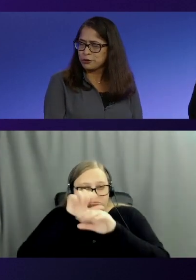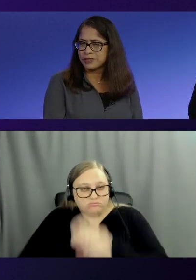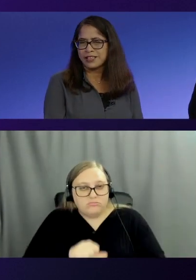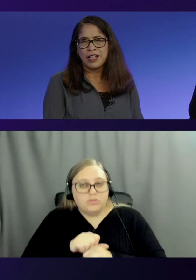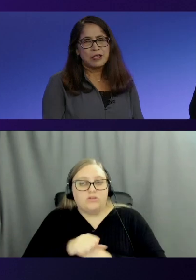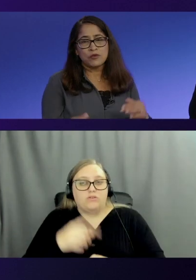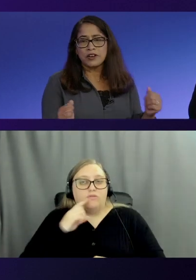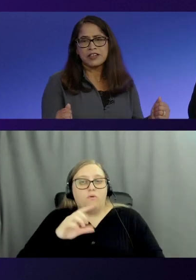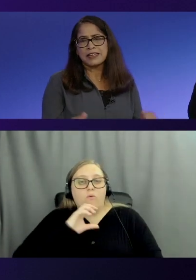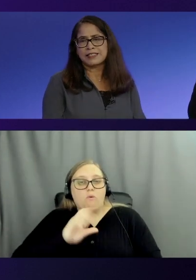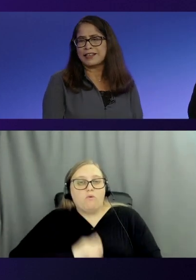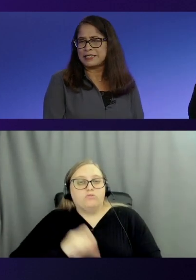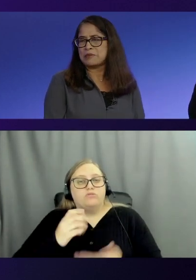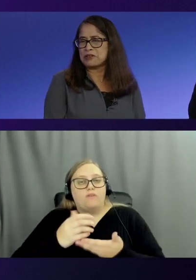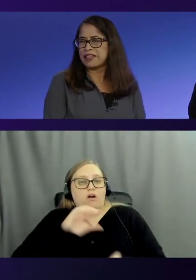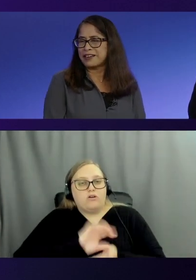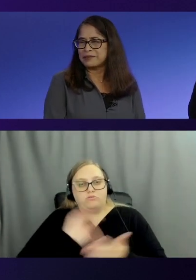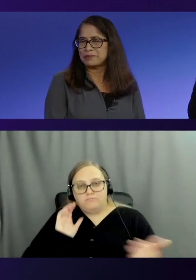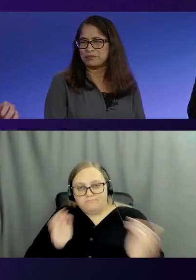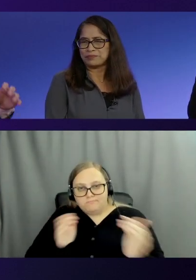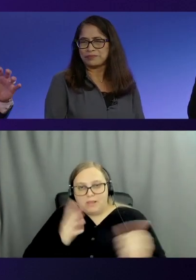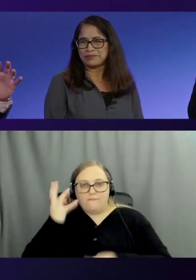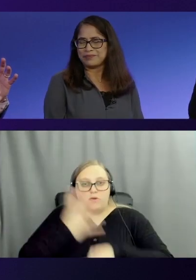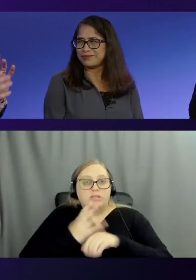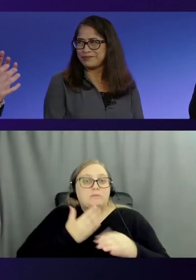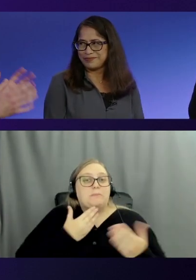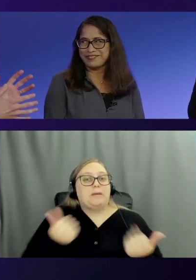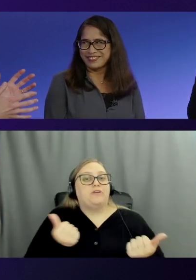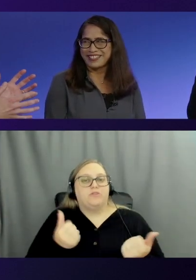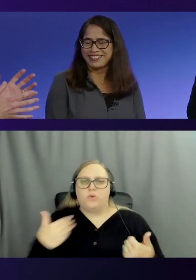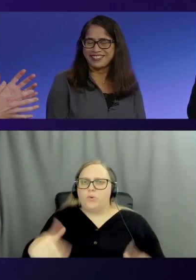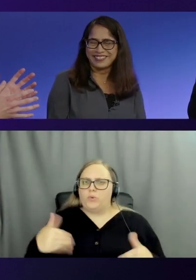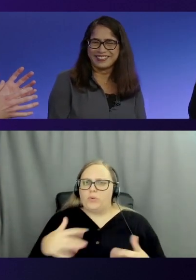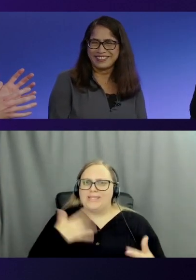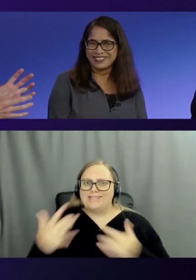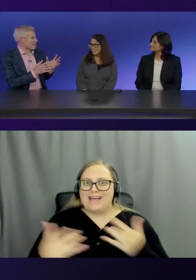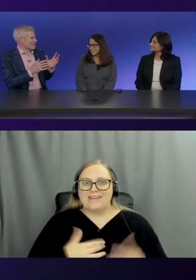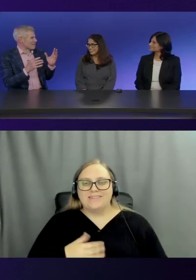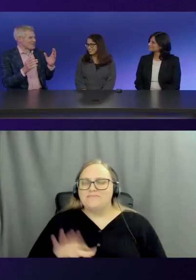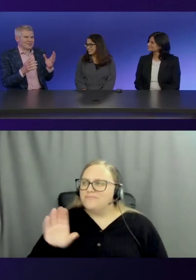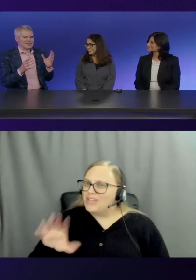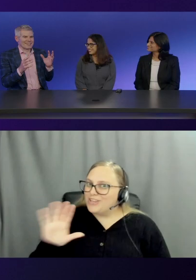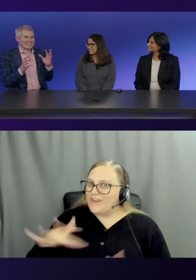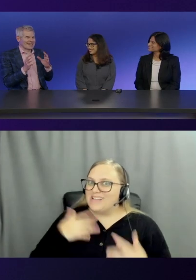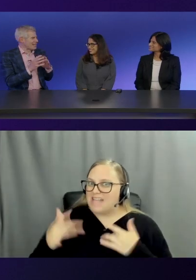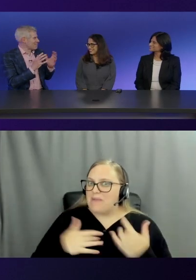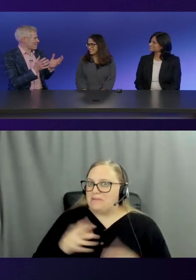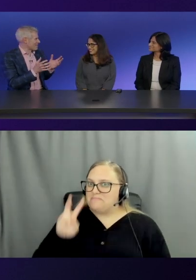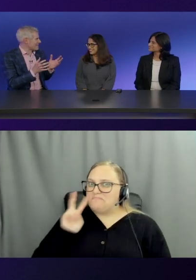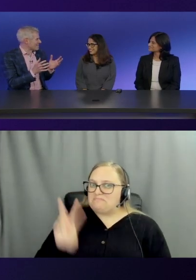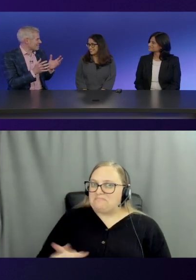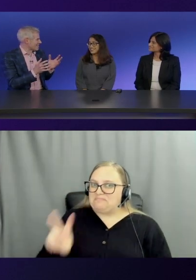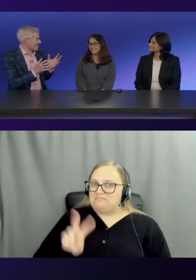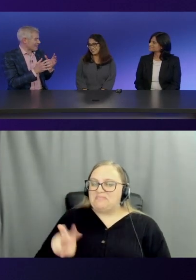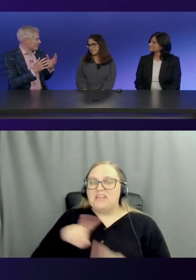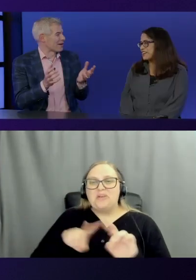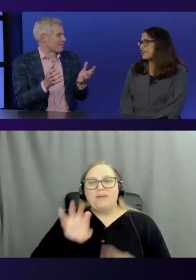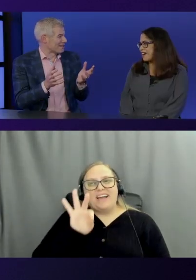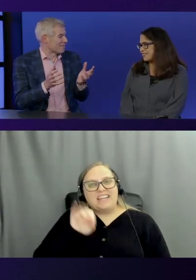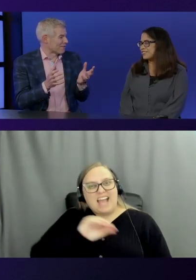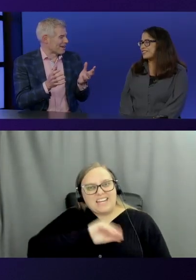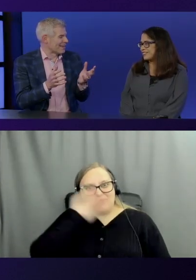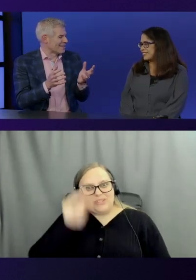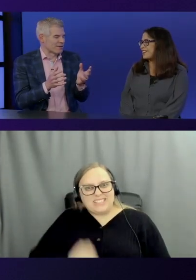the volumes. So we are very excited about them. Now, your excitement comes across, number one, but number two, 90% is an